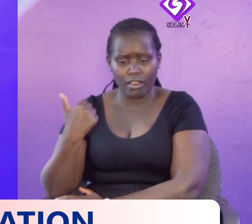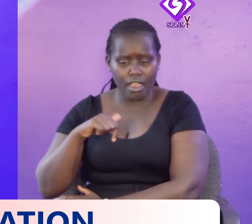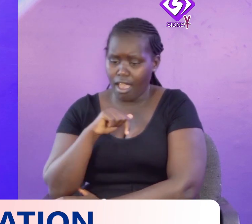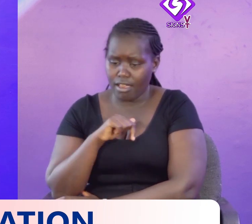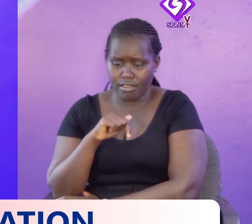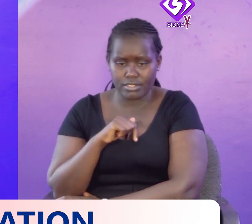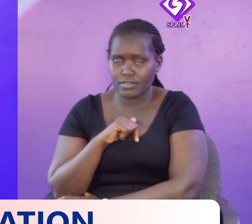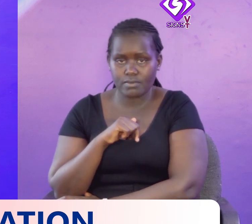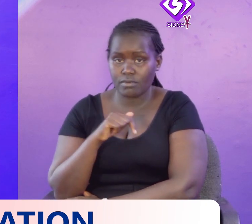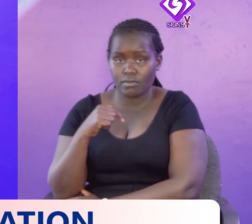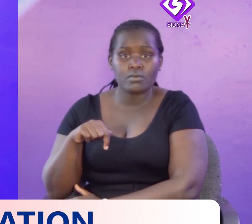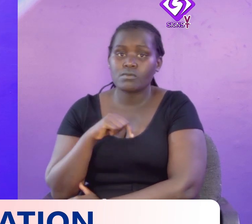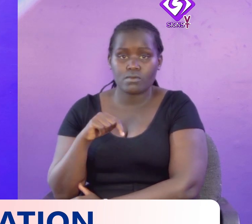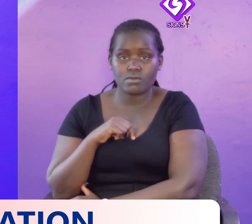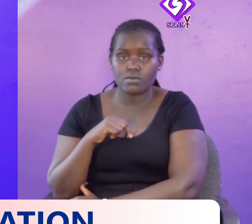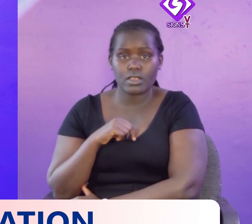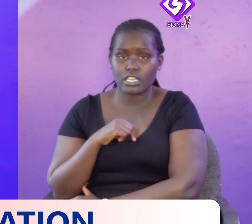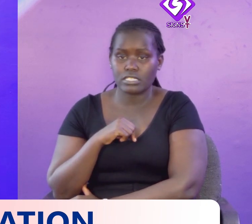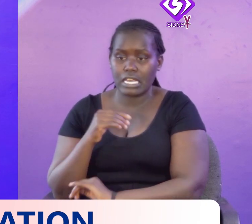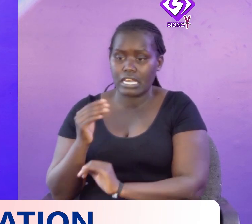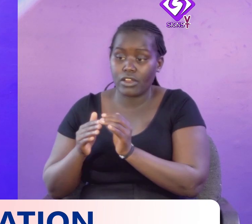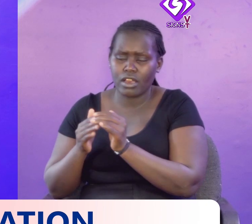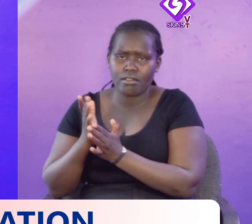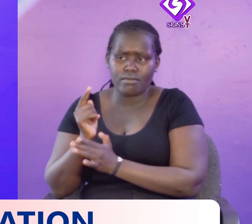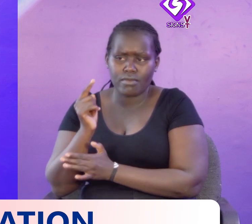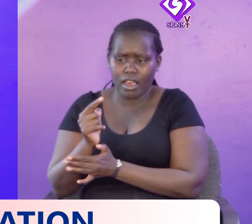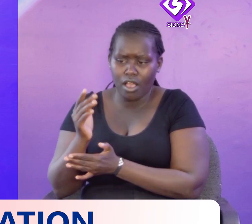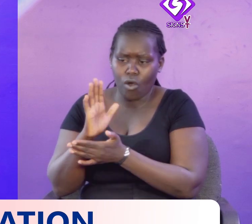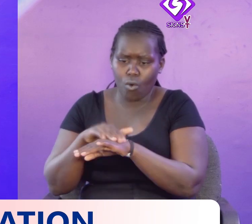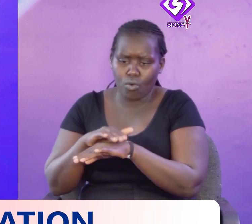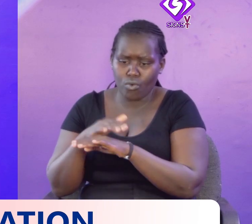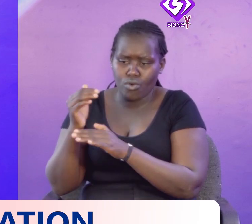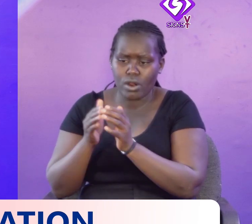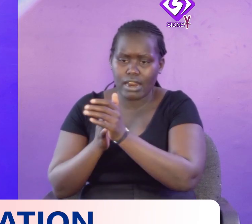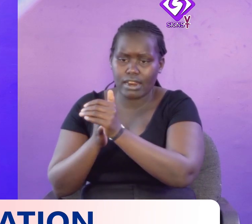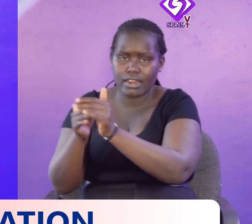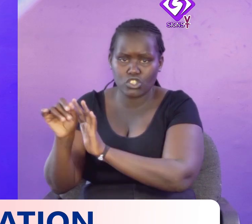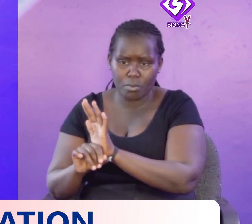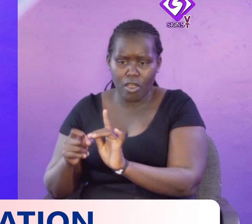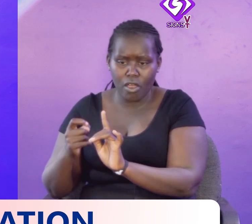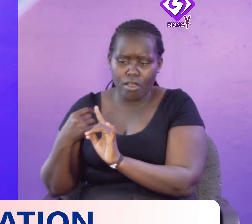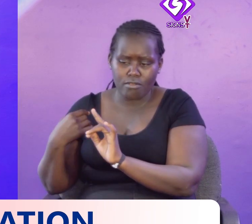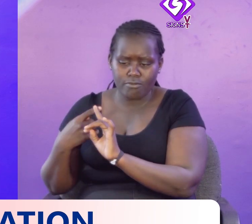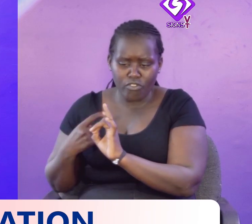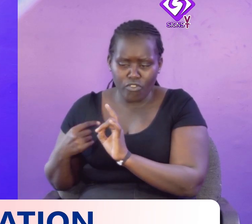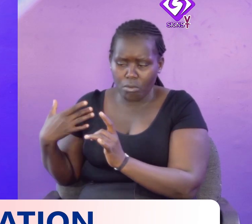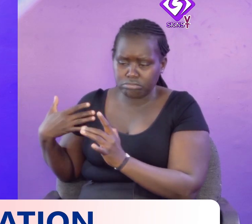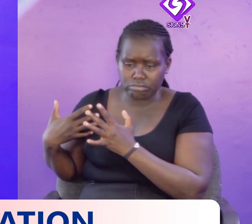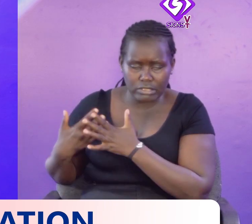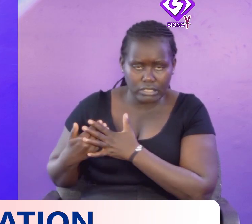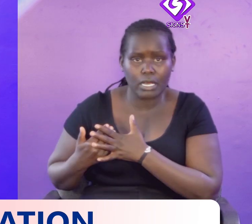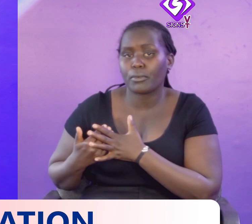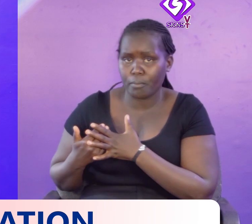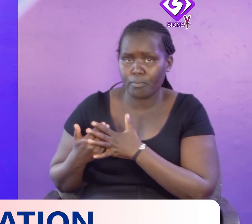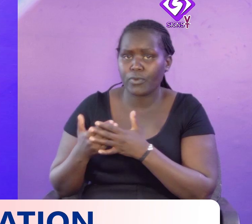right, have we been in the right hands of leadership? Right from independence, there's been the rise of all